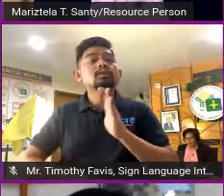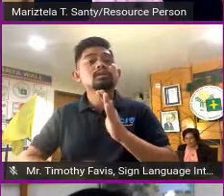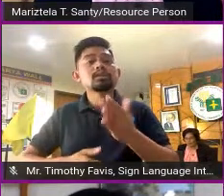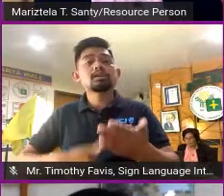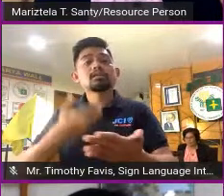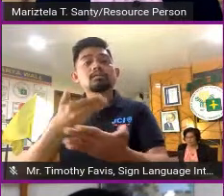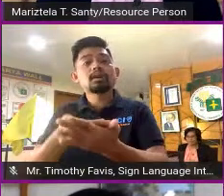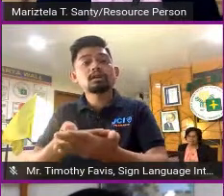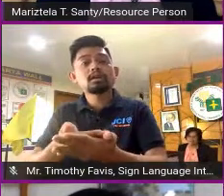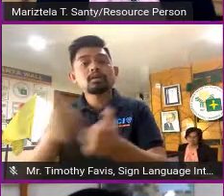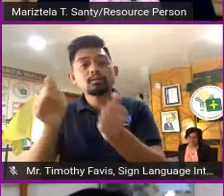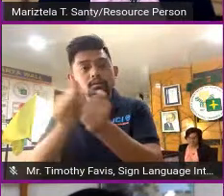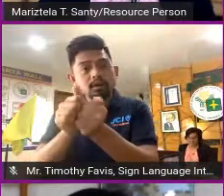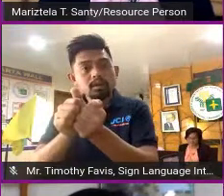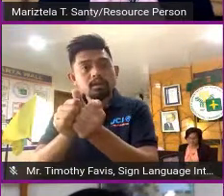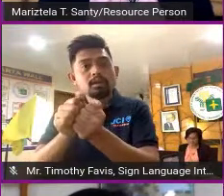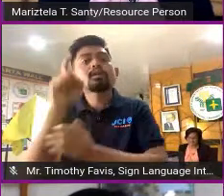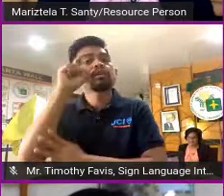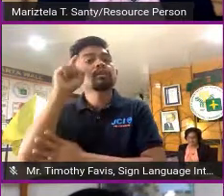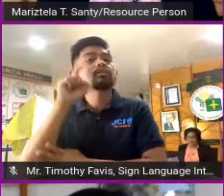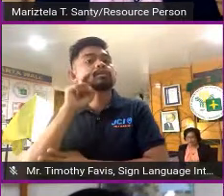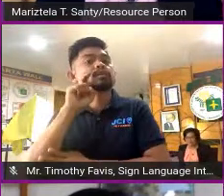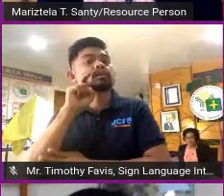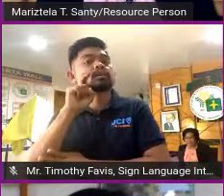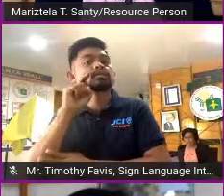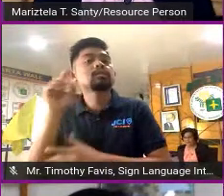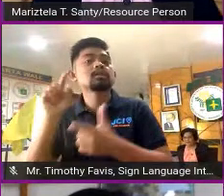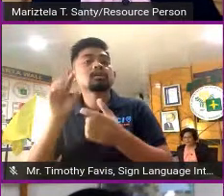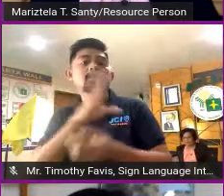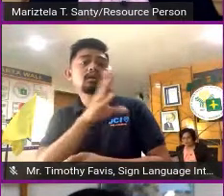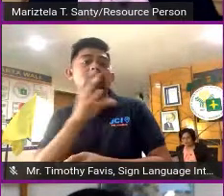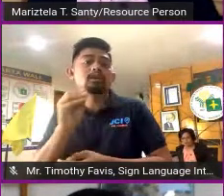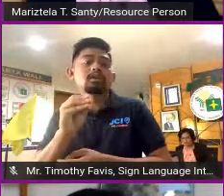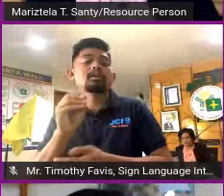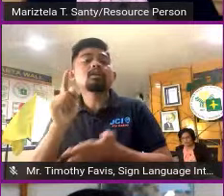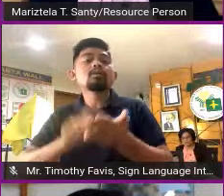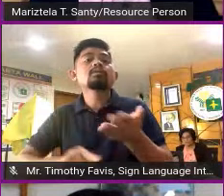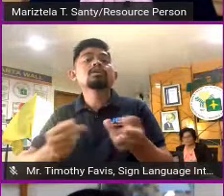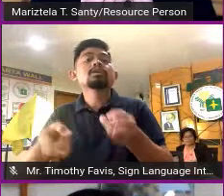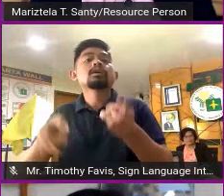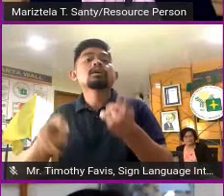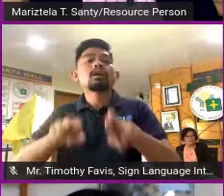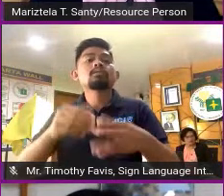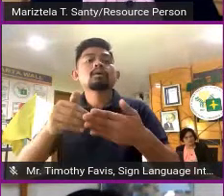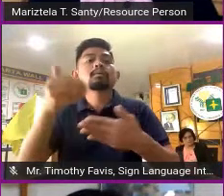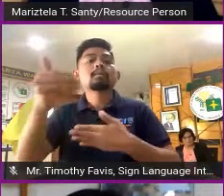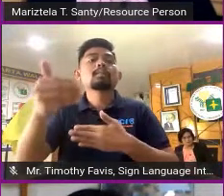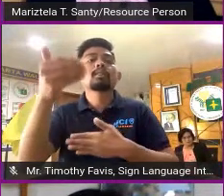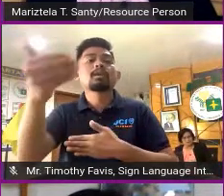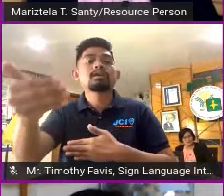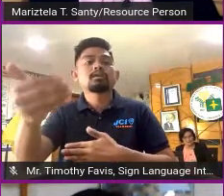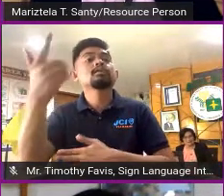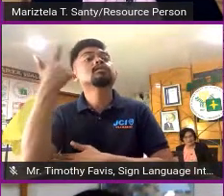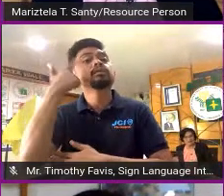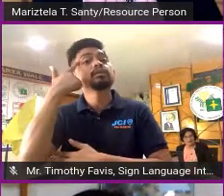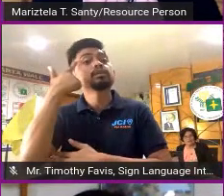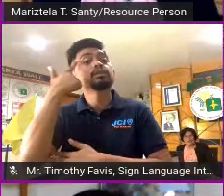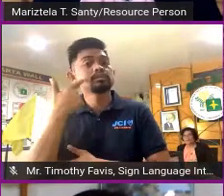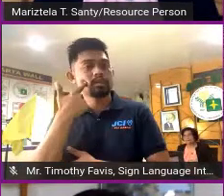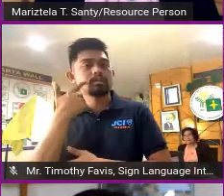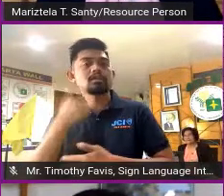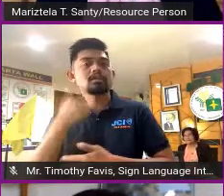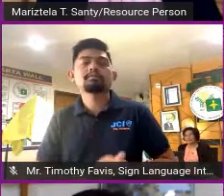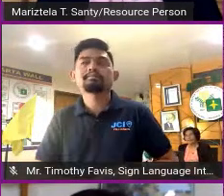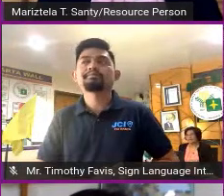were born with is sex. And what happens afterwards is gender.